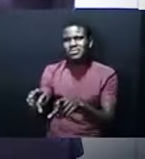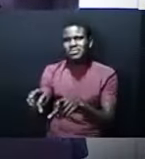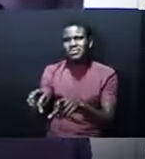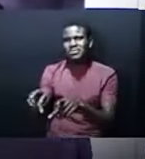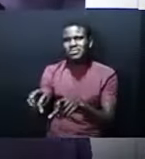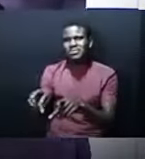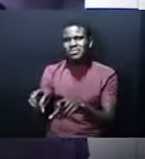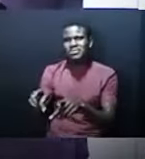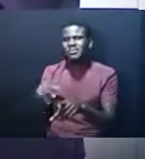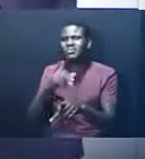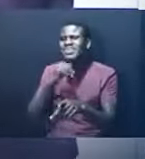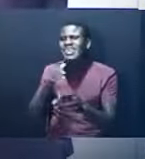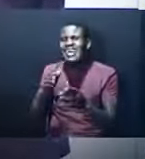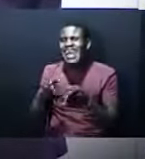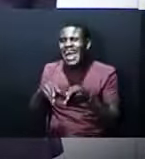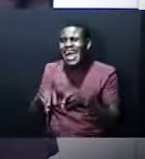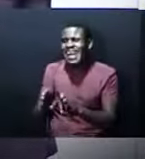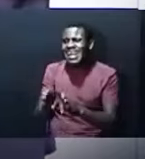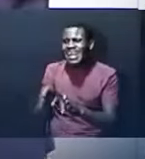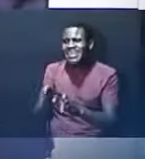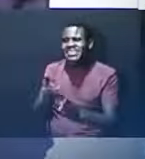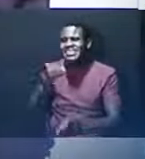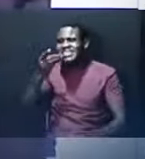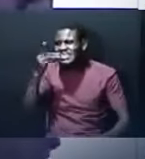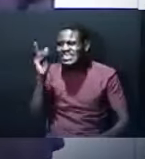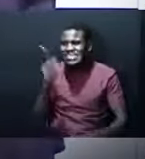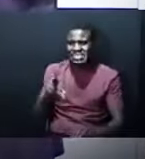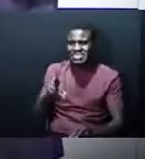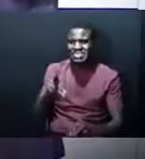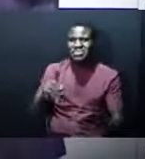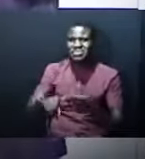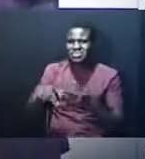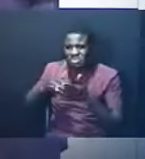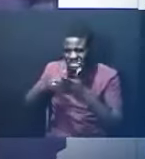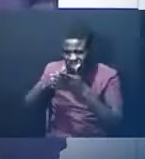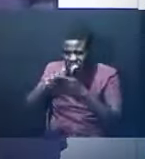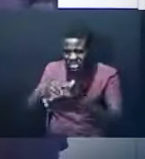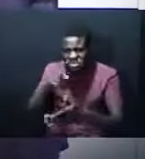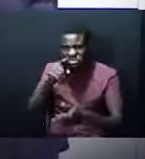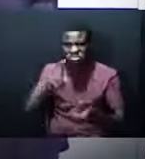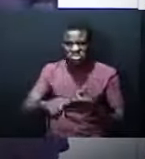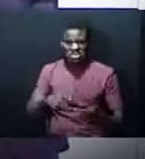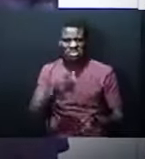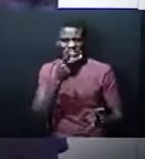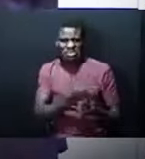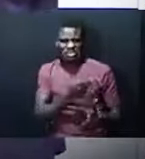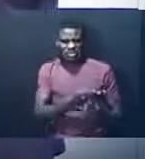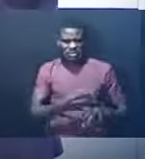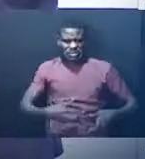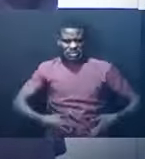Don't allow the devil to influence you to keep seeds of anger in your